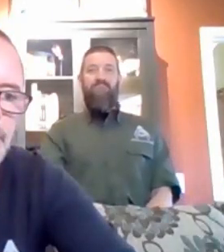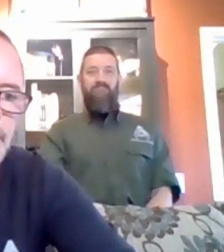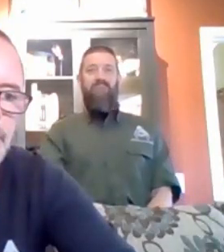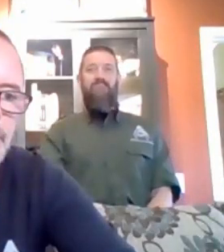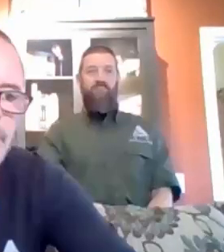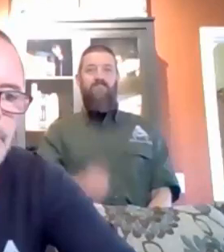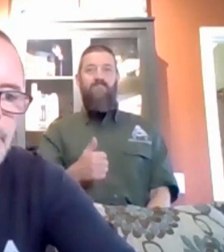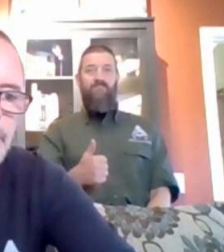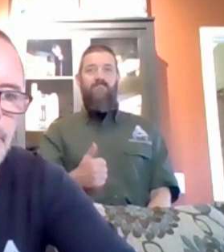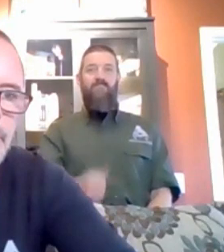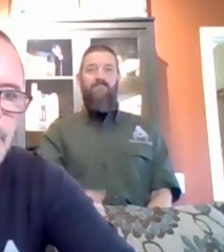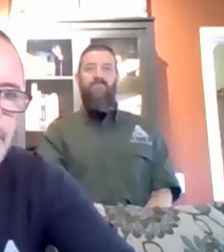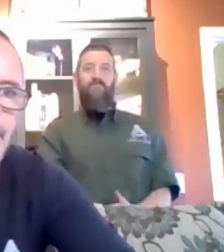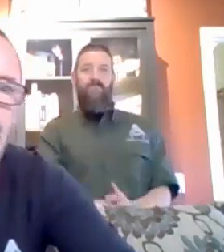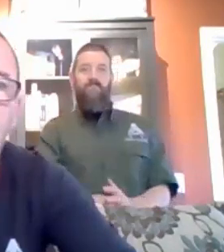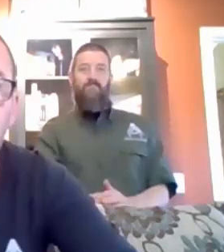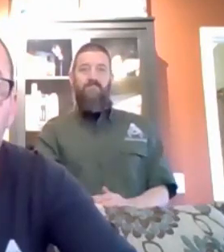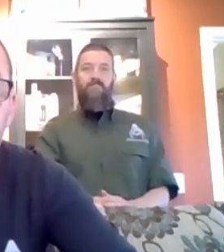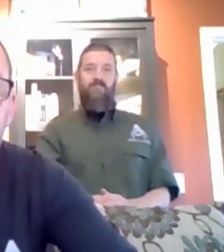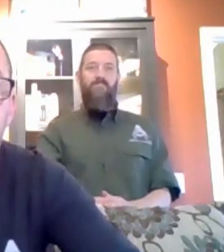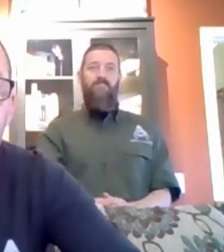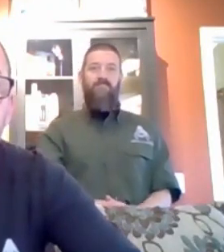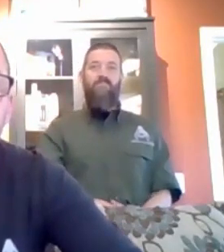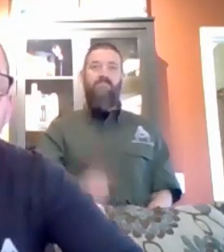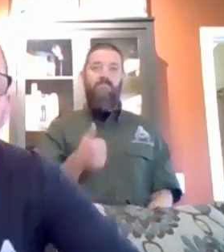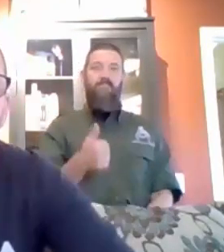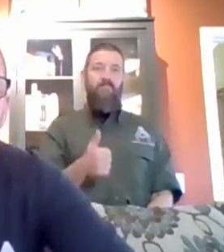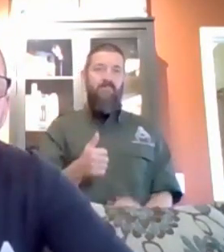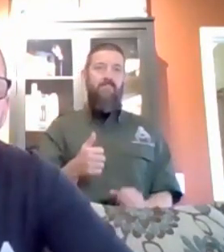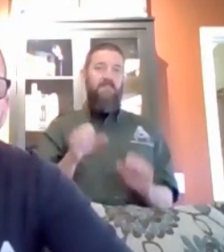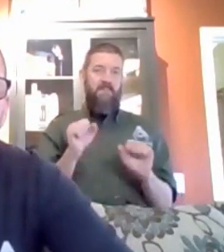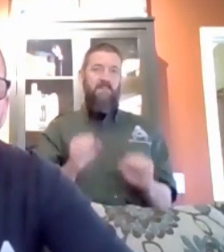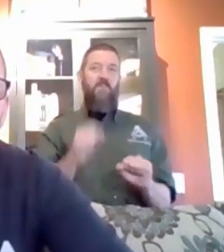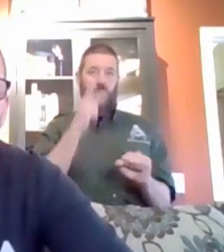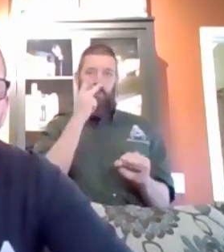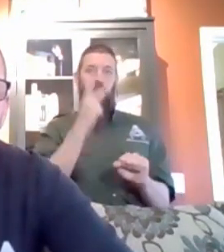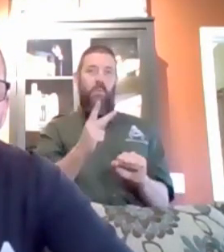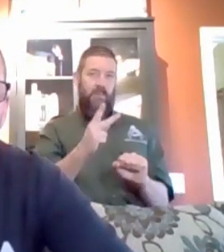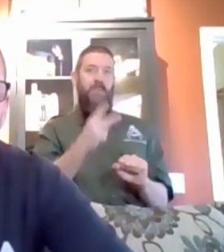Steve, are you able to see him? How's it look? Yes, we can see him. Oh.